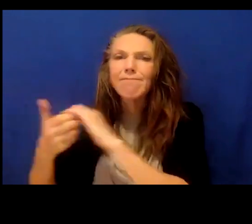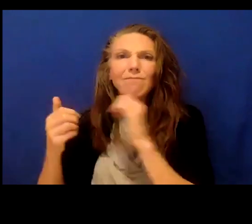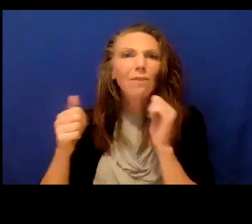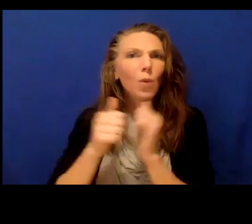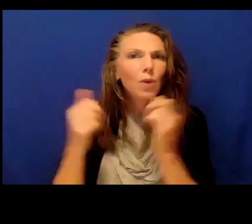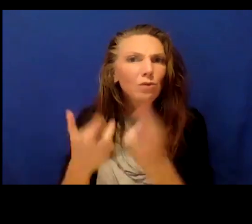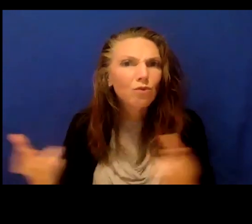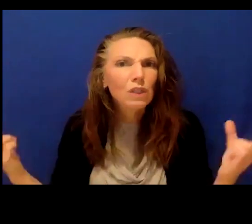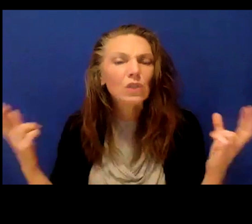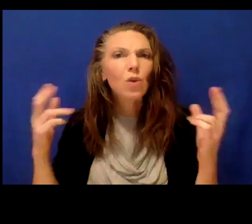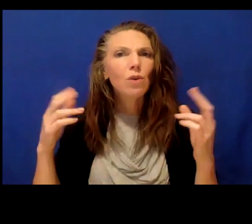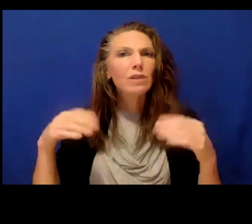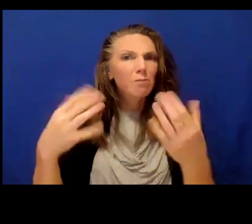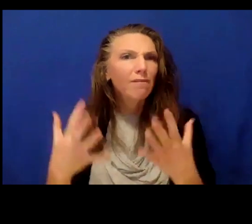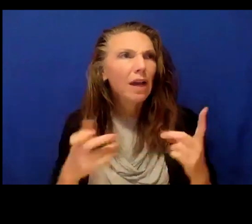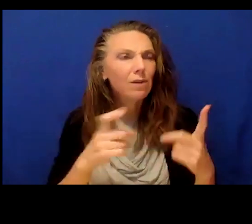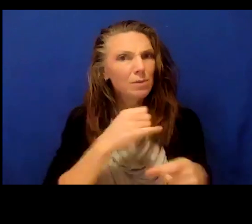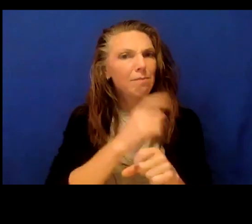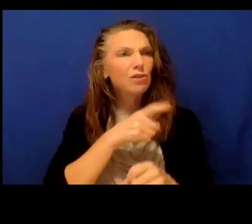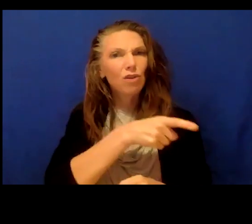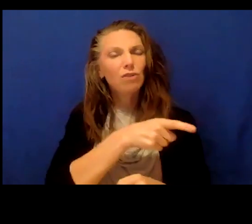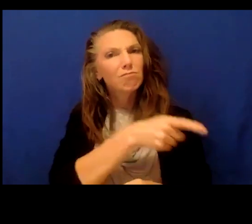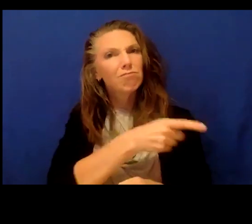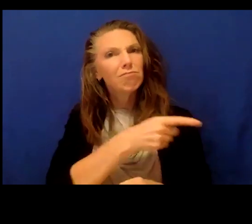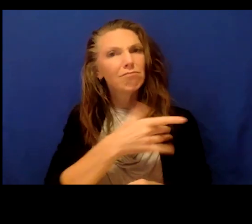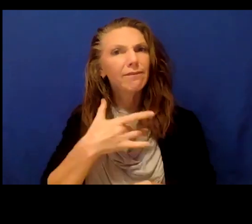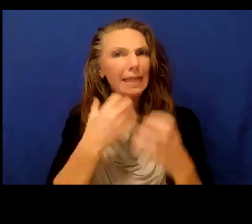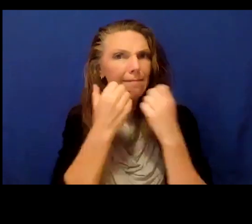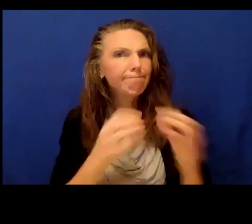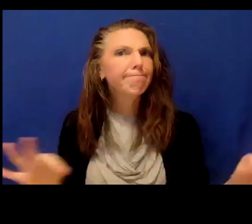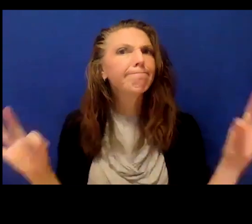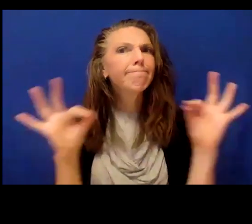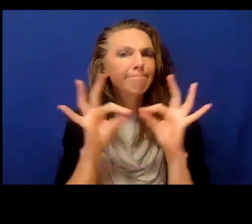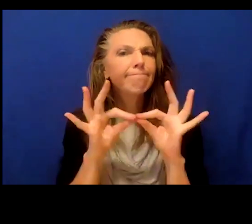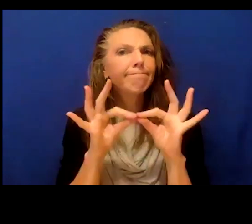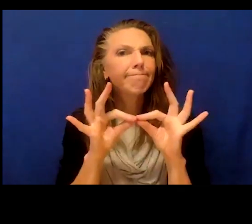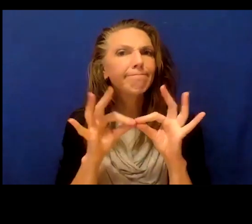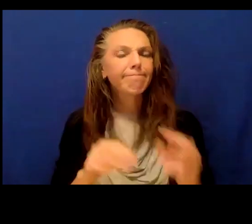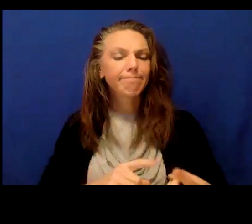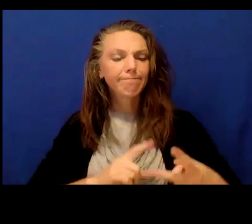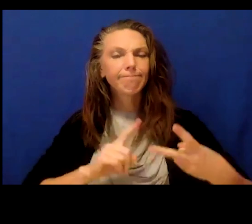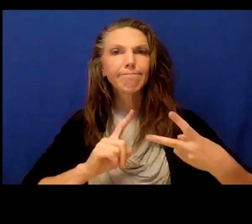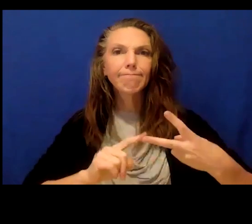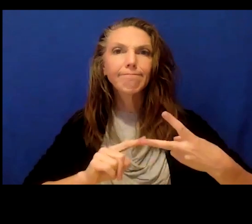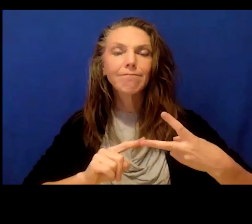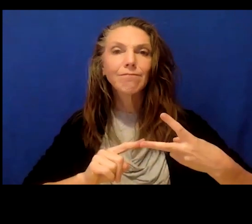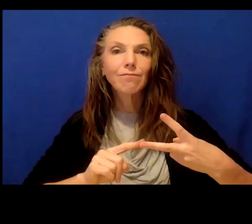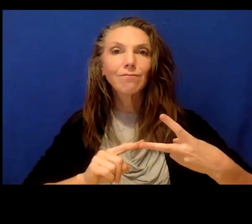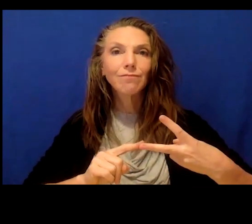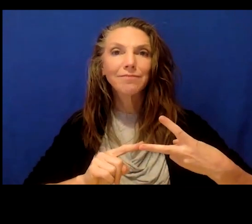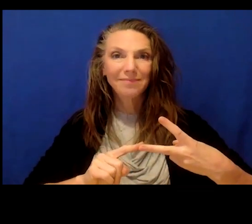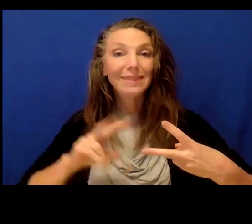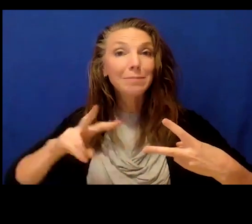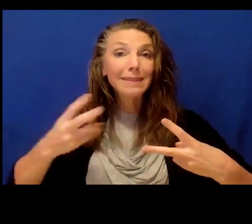early care and education spaces in a meaningful way so that she knows just how much value she brings to the spaces